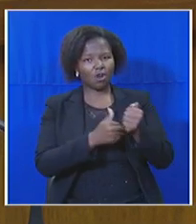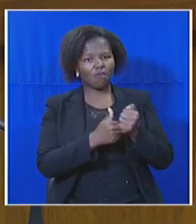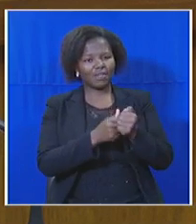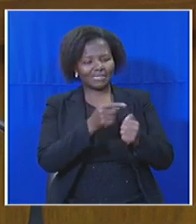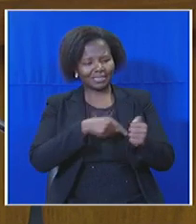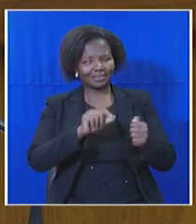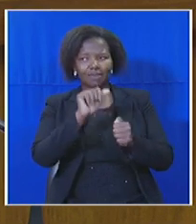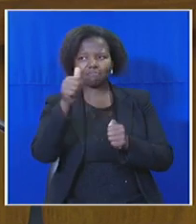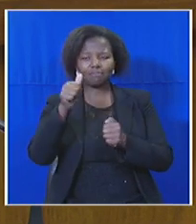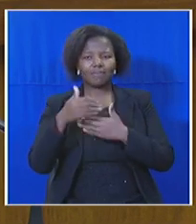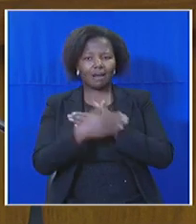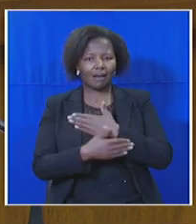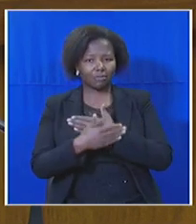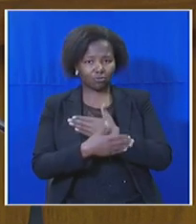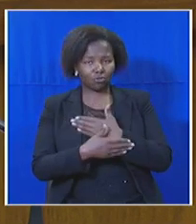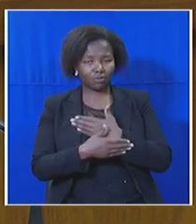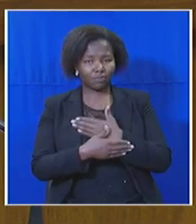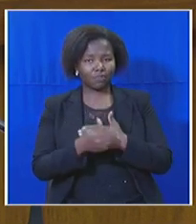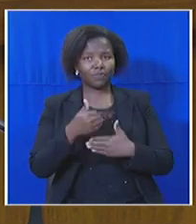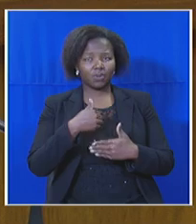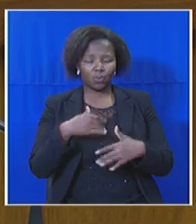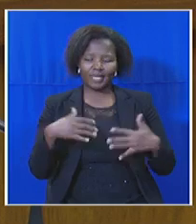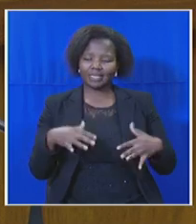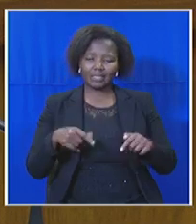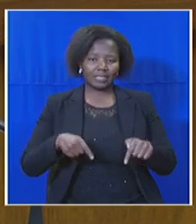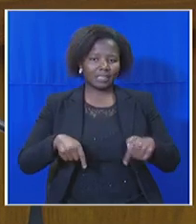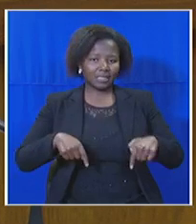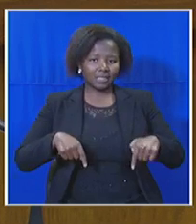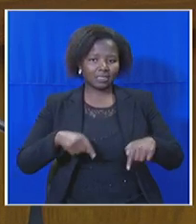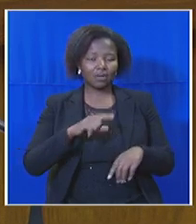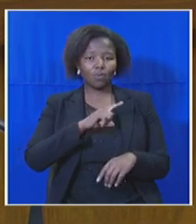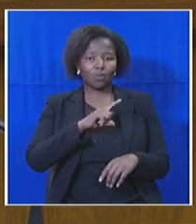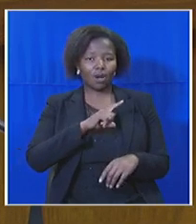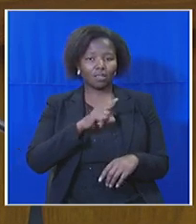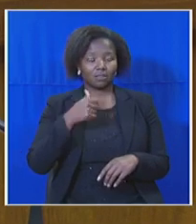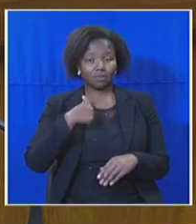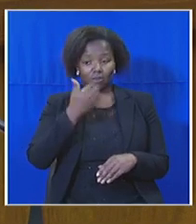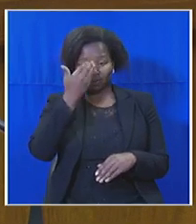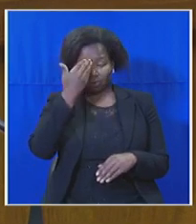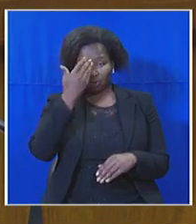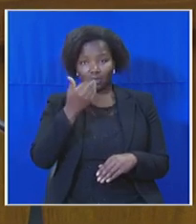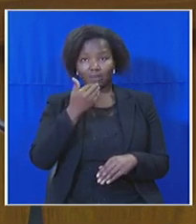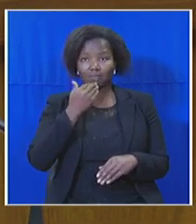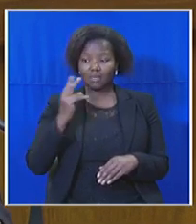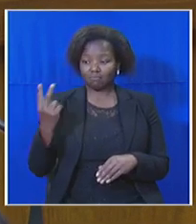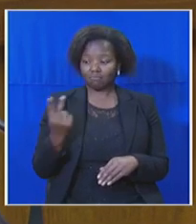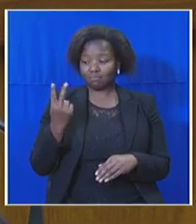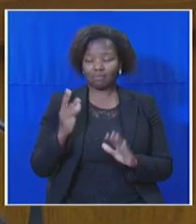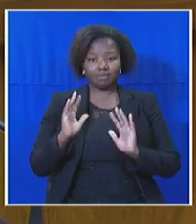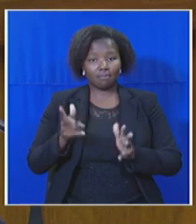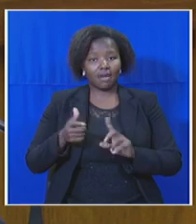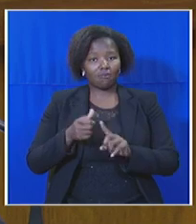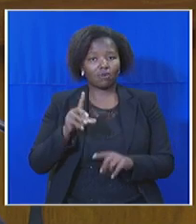abroad. We were so nervous because we only knew that it will be only the two of us from the